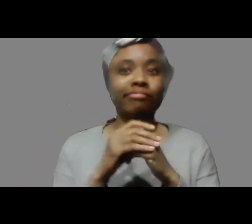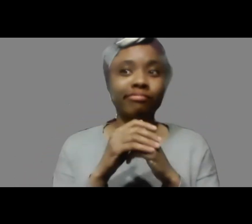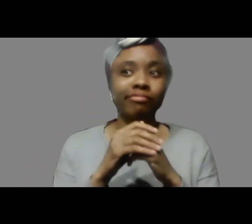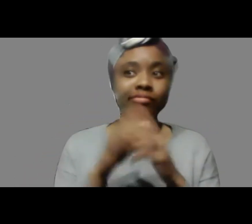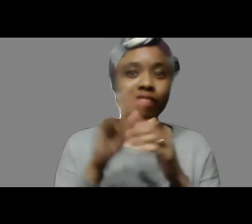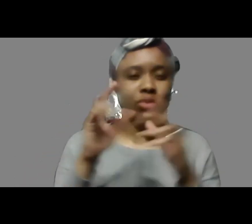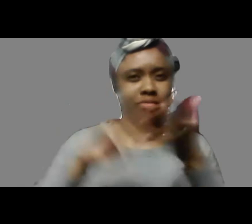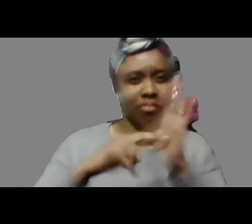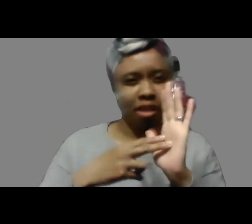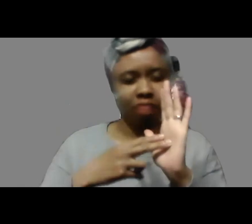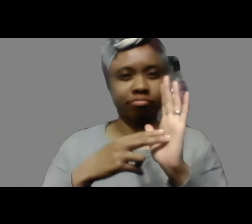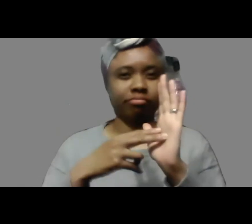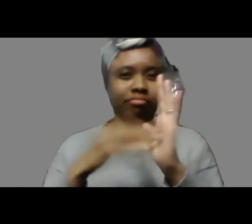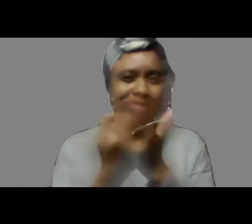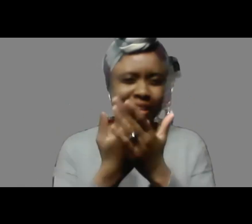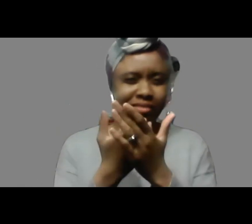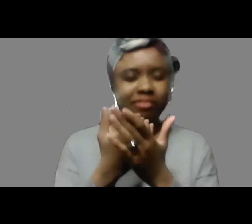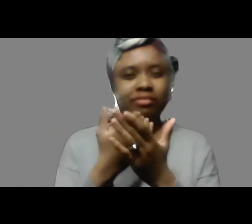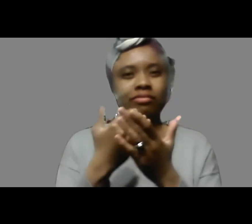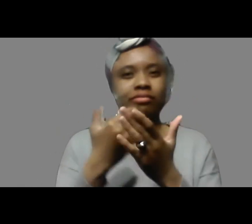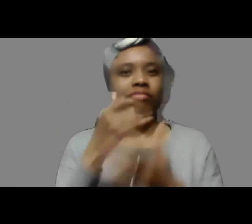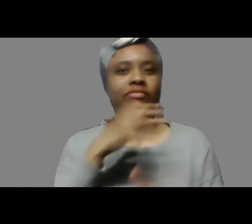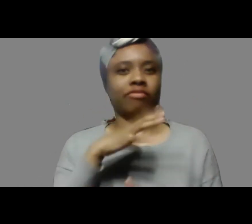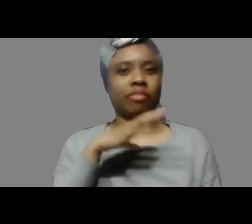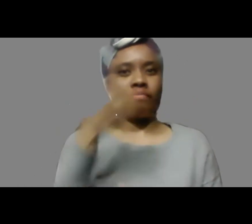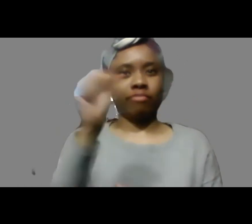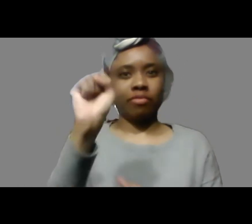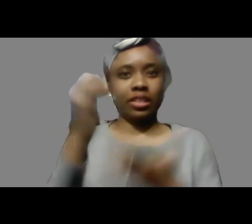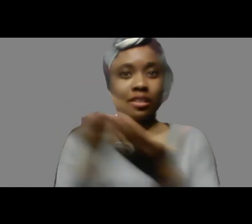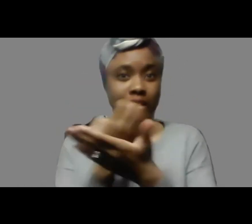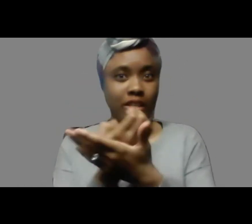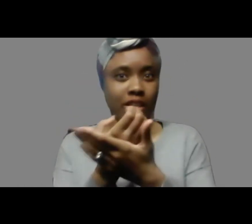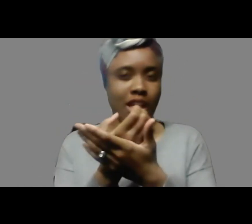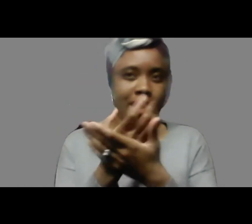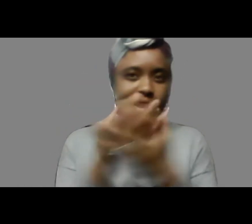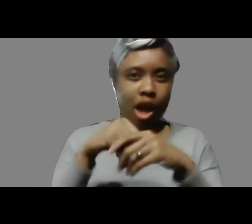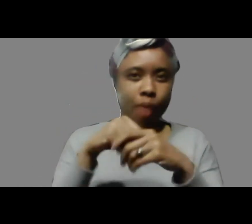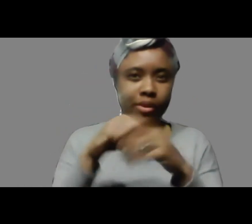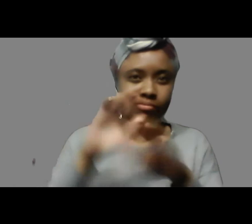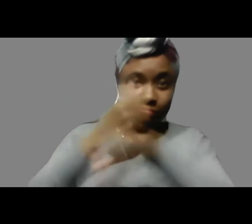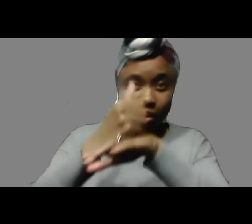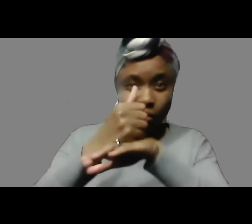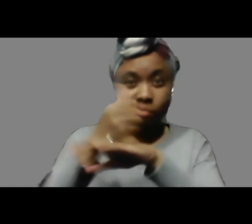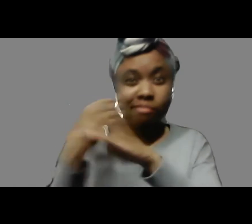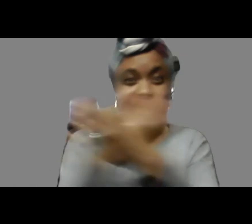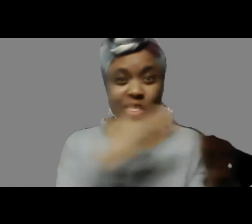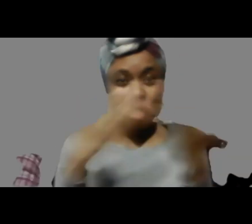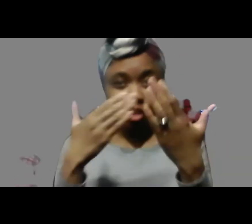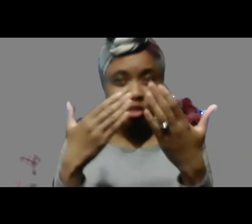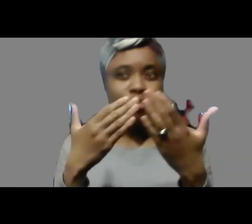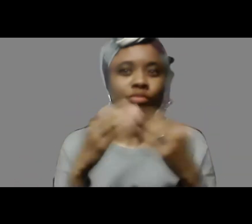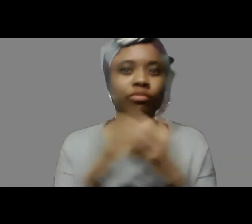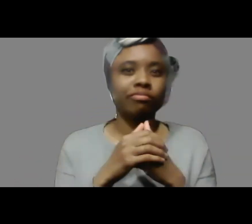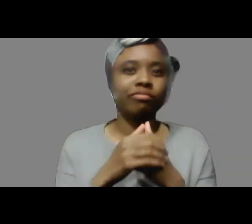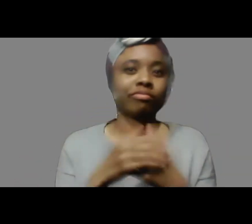economy and then continue to share in the work of implementing it. So thank you again to everyone, and I hope you have a great rest